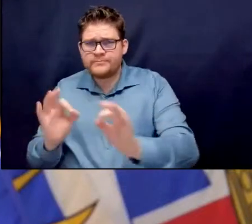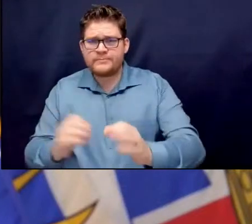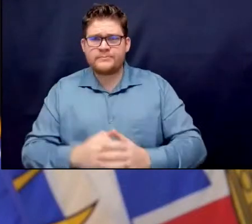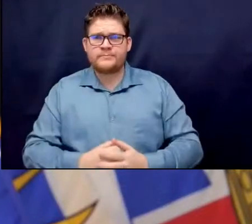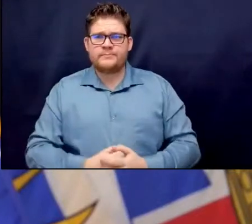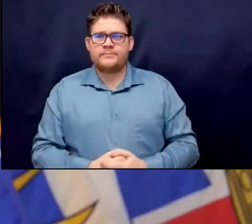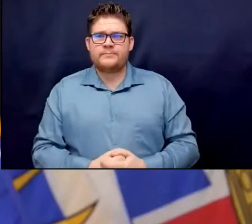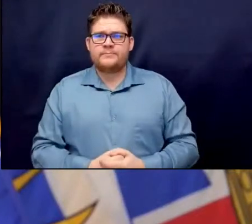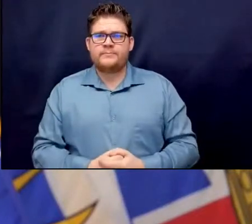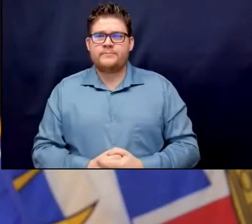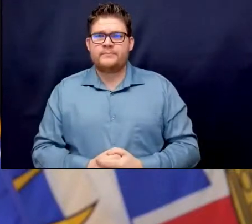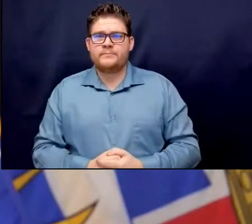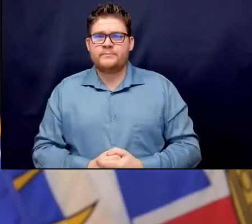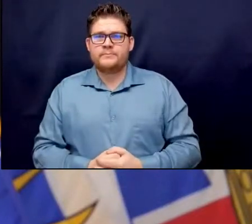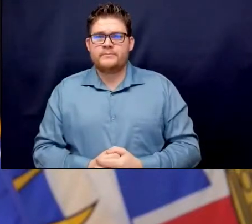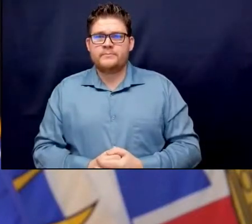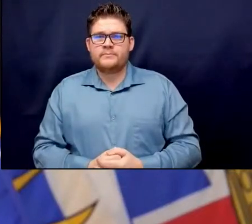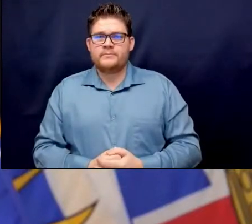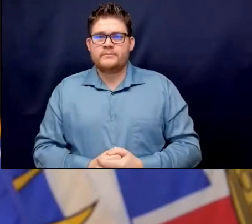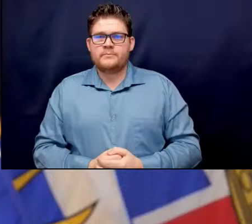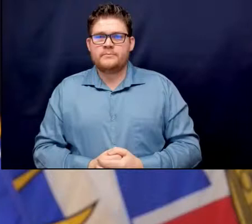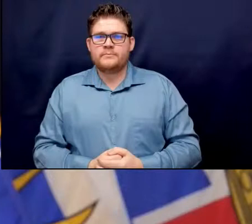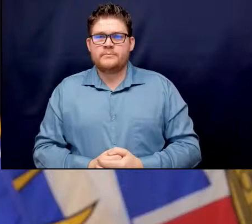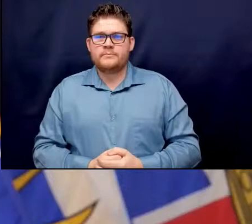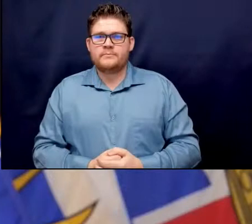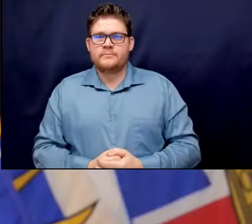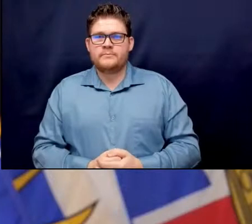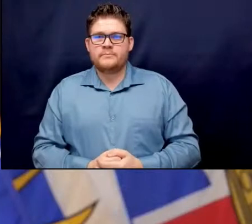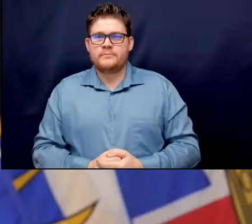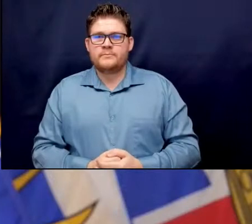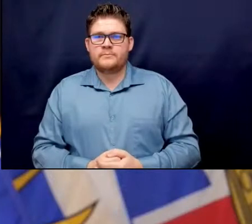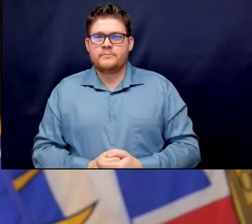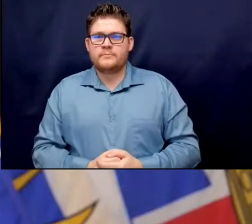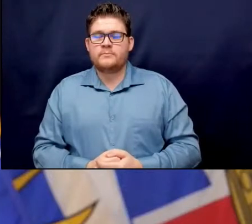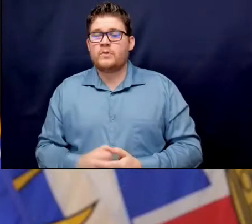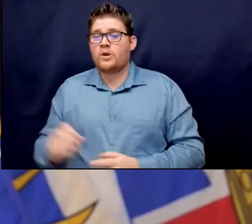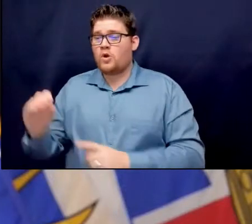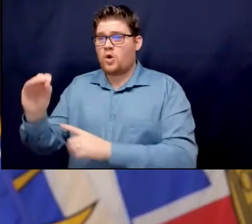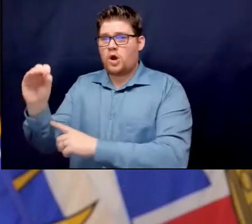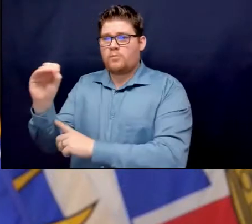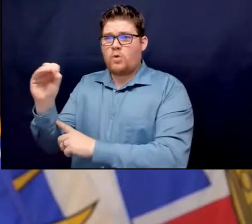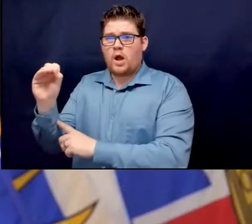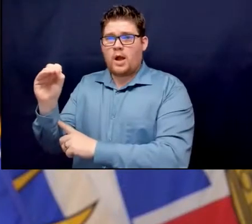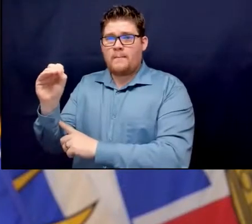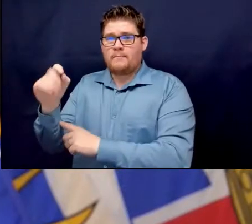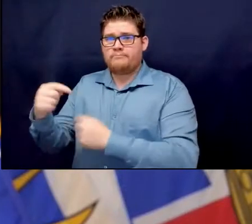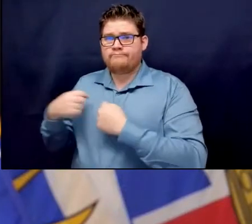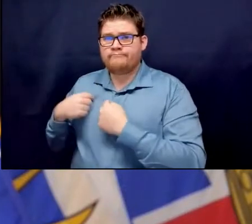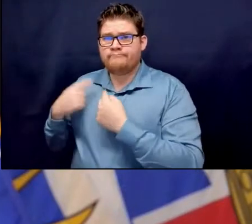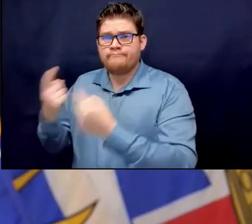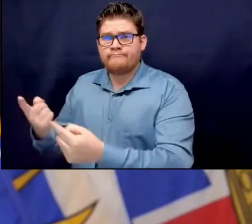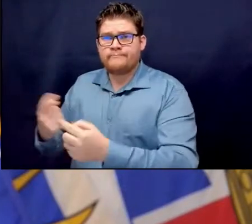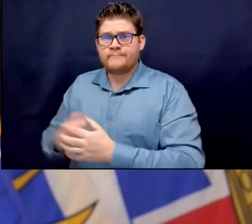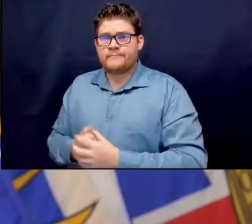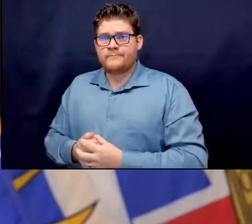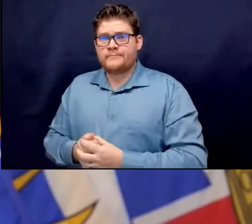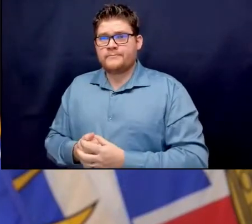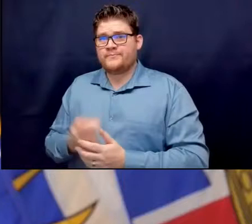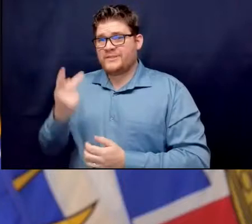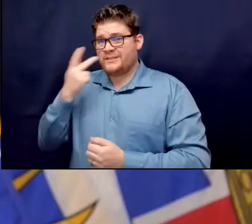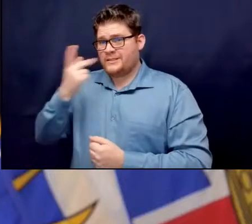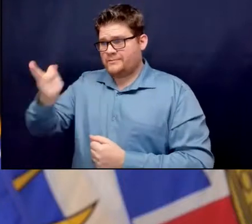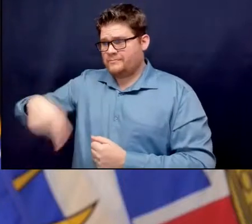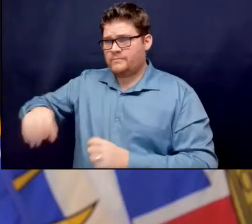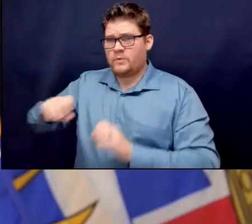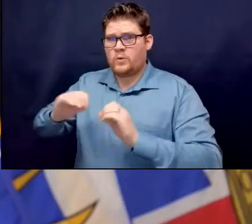in different communities around the province, more so than any other community. And we are obviously trying